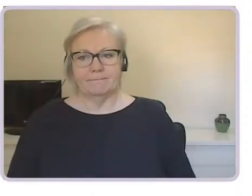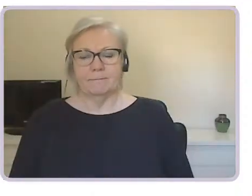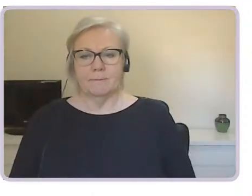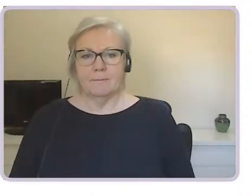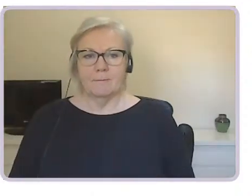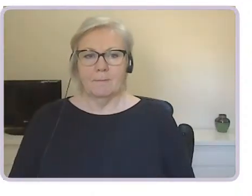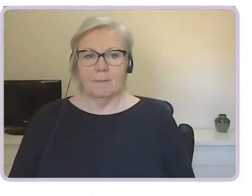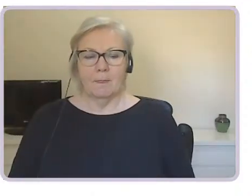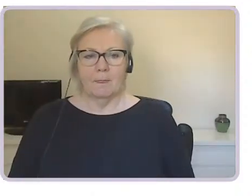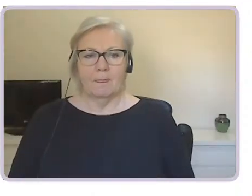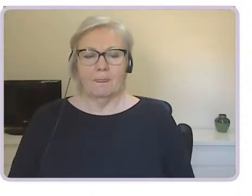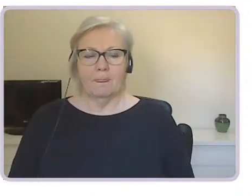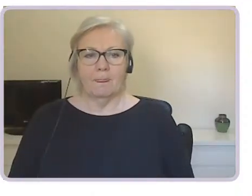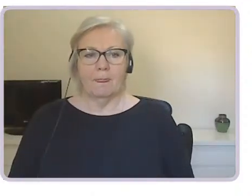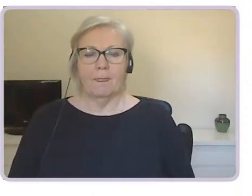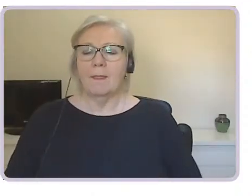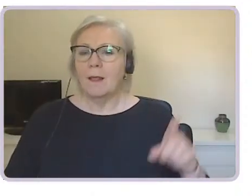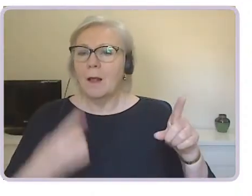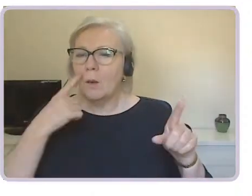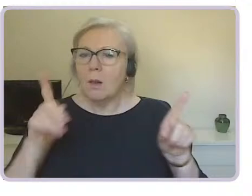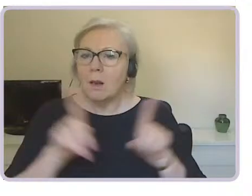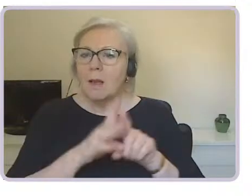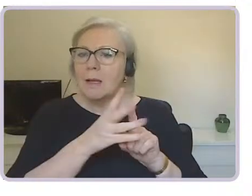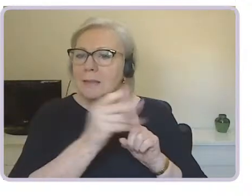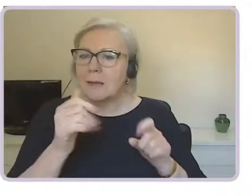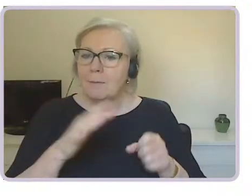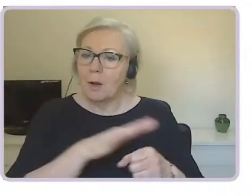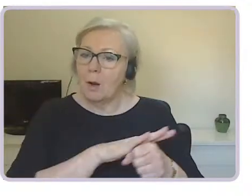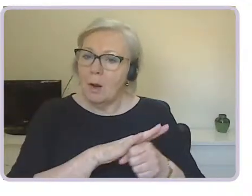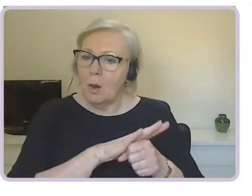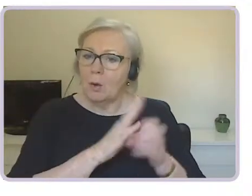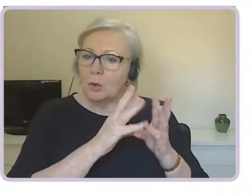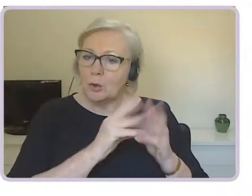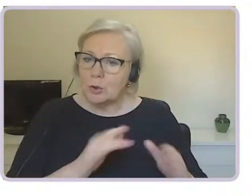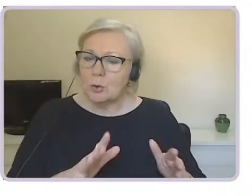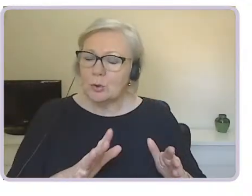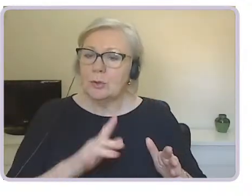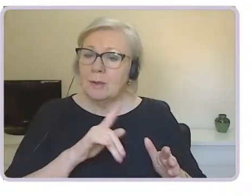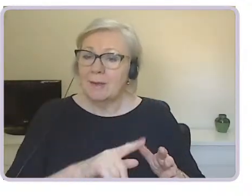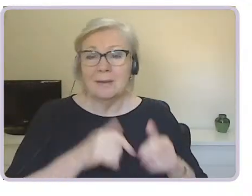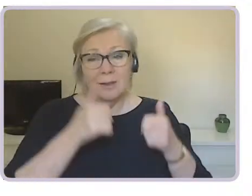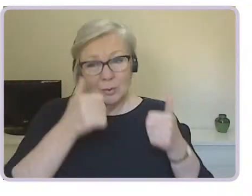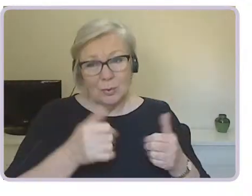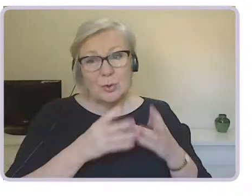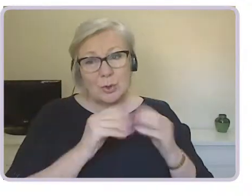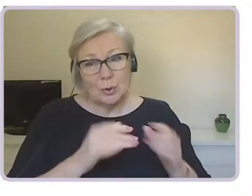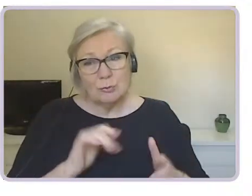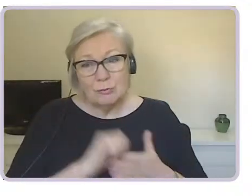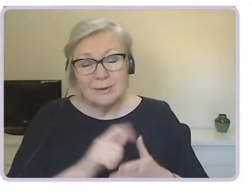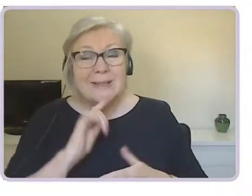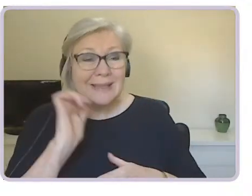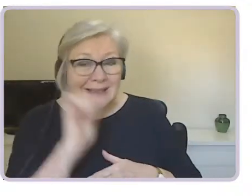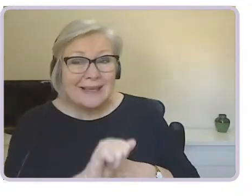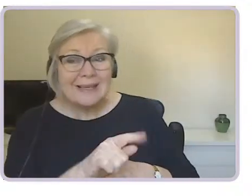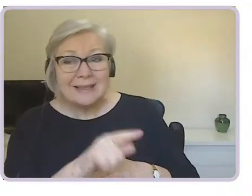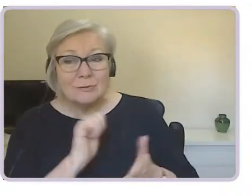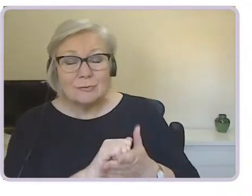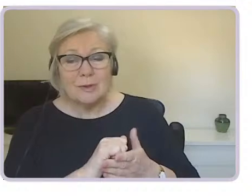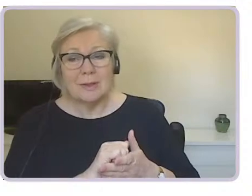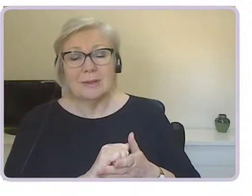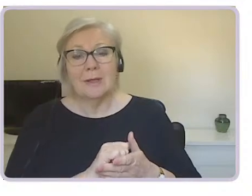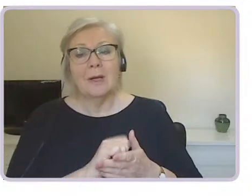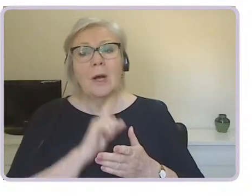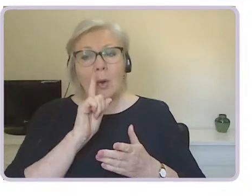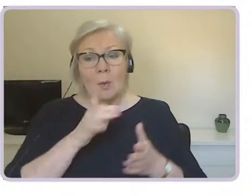seems like that maybe some of the local solutions can be some of the better solutions. Yeah, exactly. I mean, one of the ways we've now moved